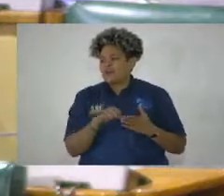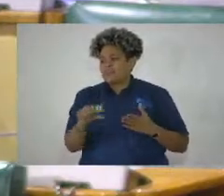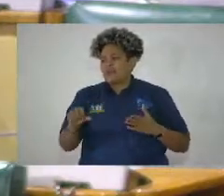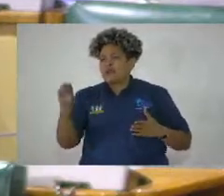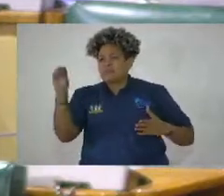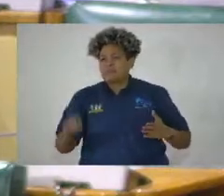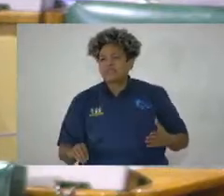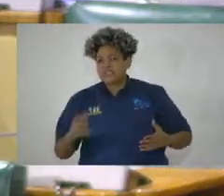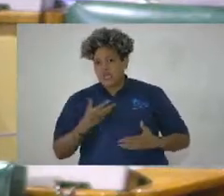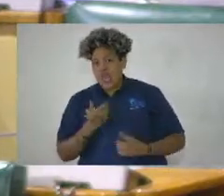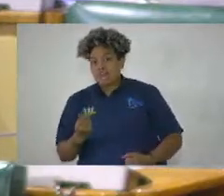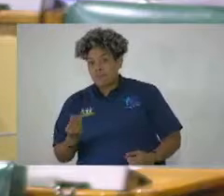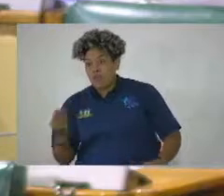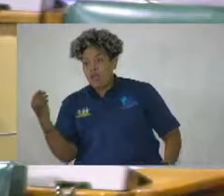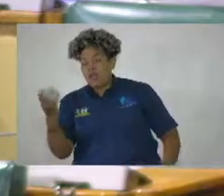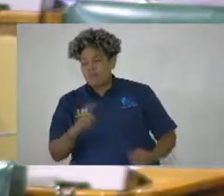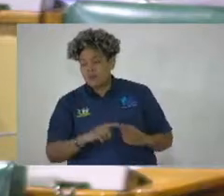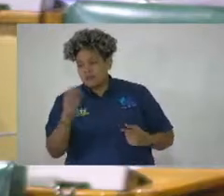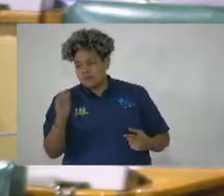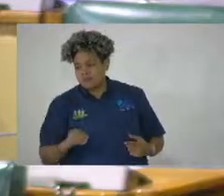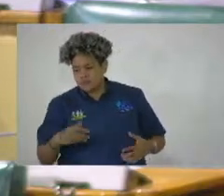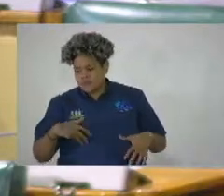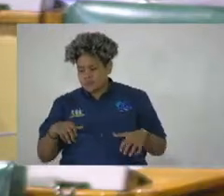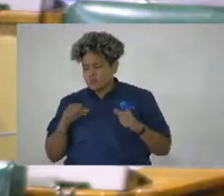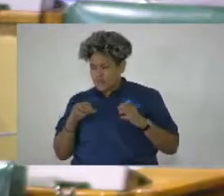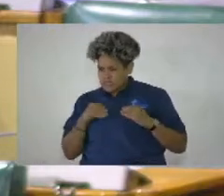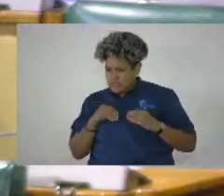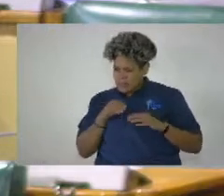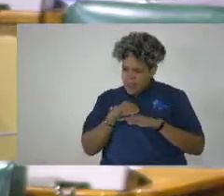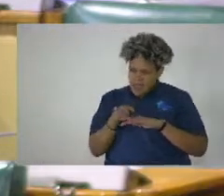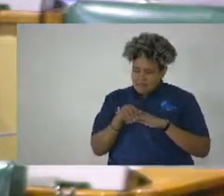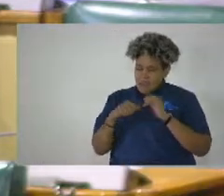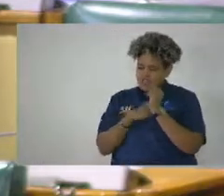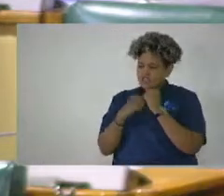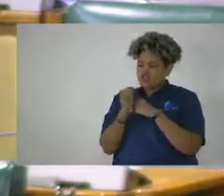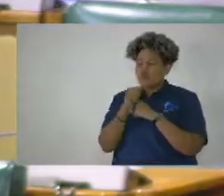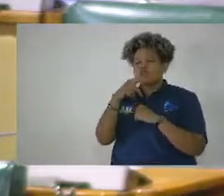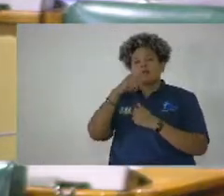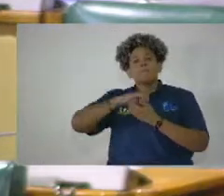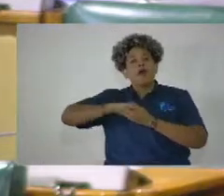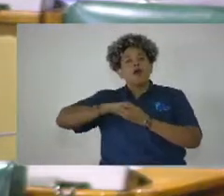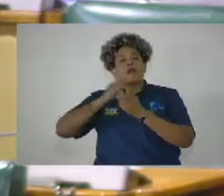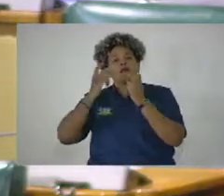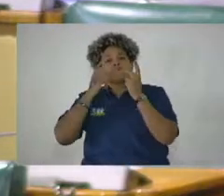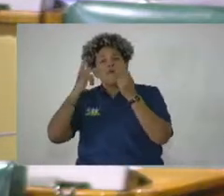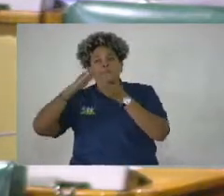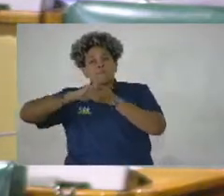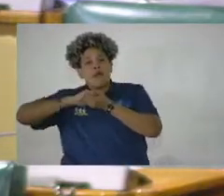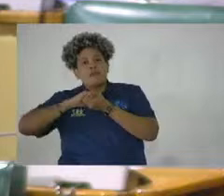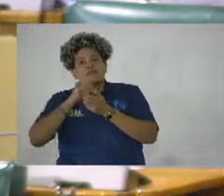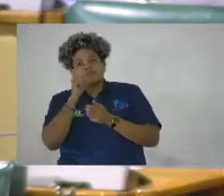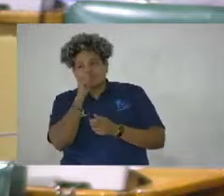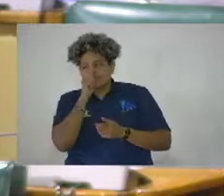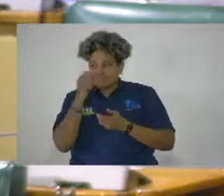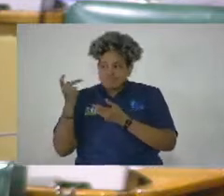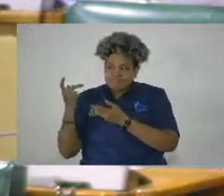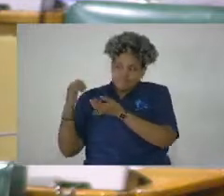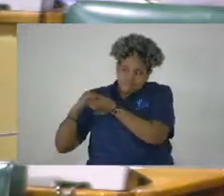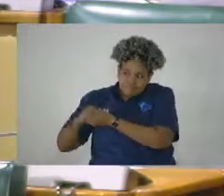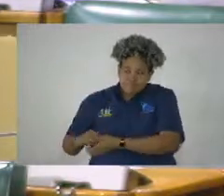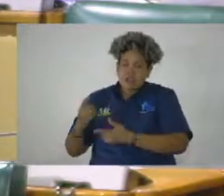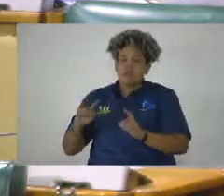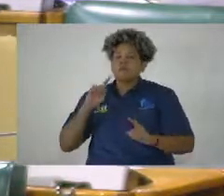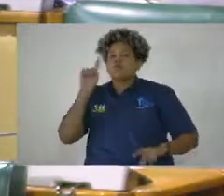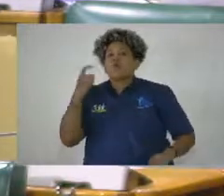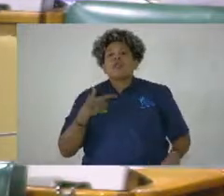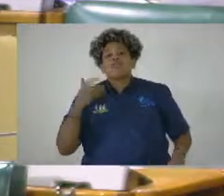percentage. We took that under advisement and structured the PPP this time around to have just